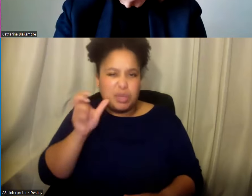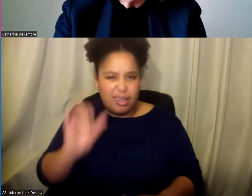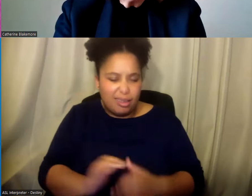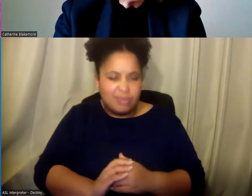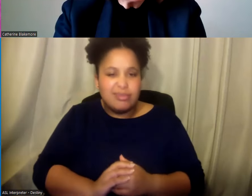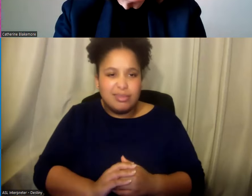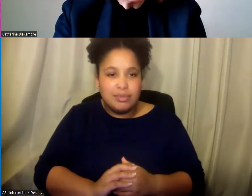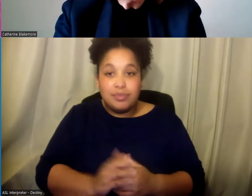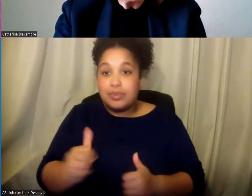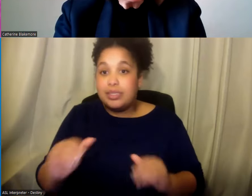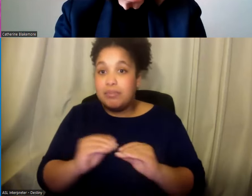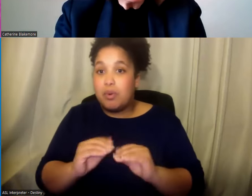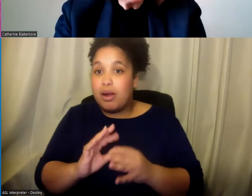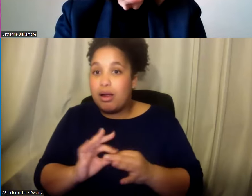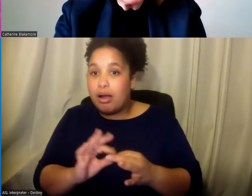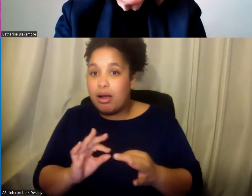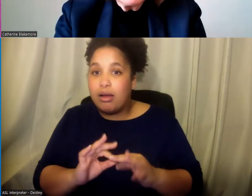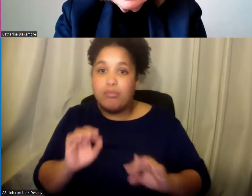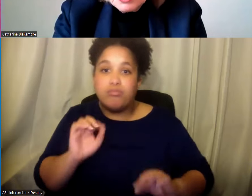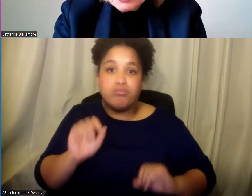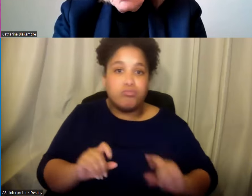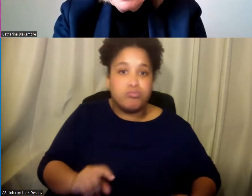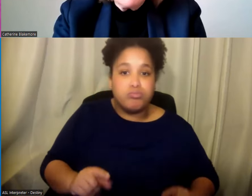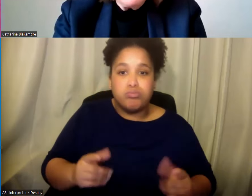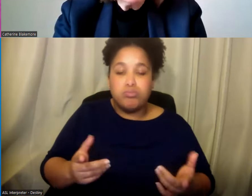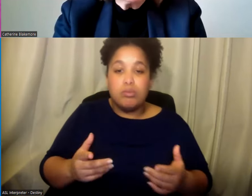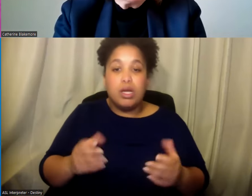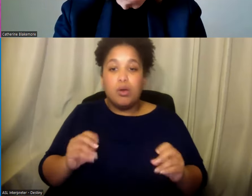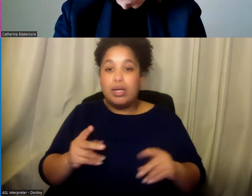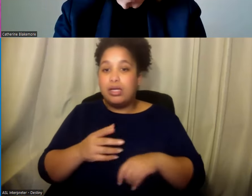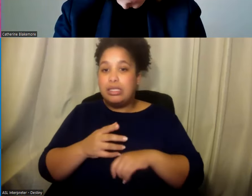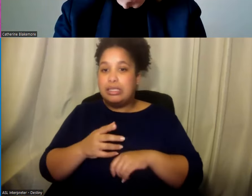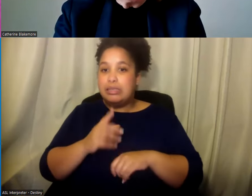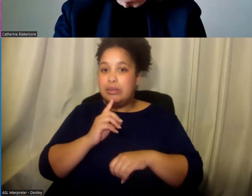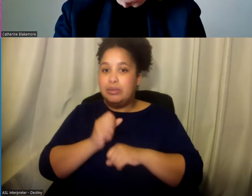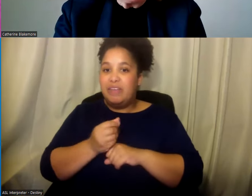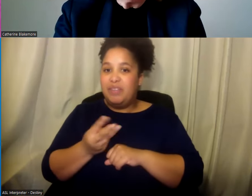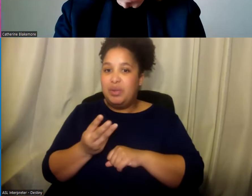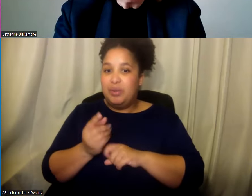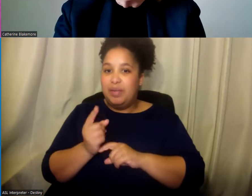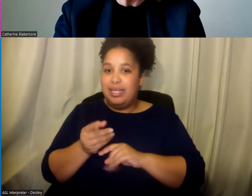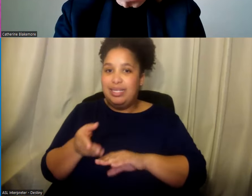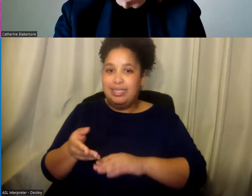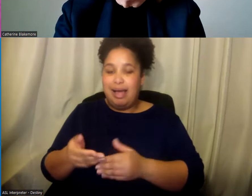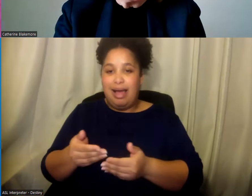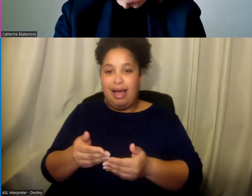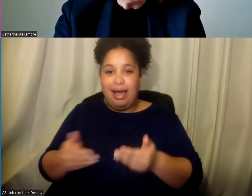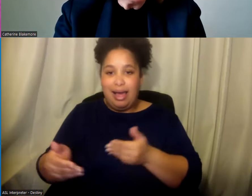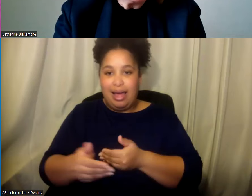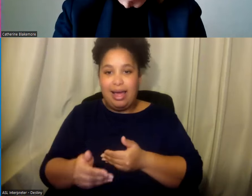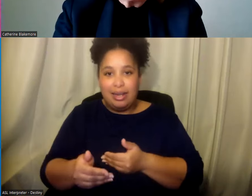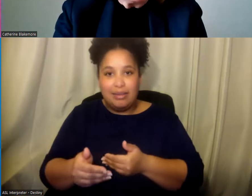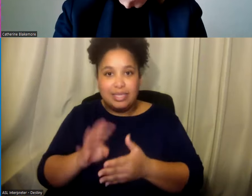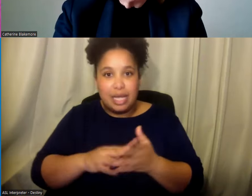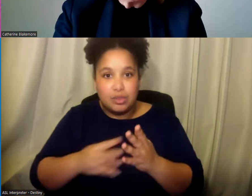Any other comments, questions? So we are actually a few minutes ahead of schedule. Is that